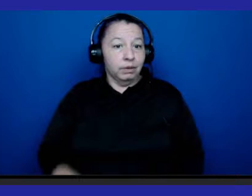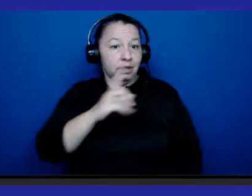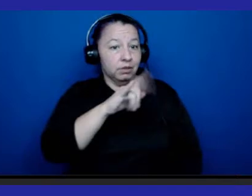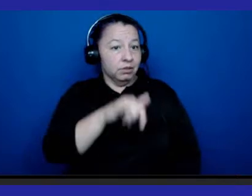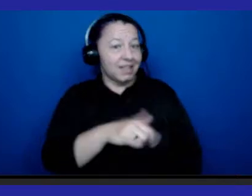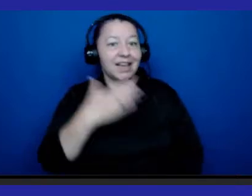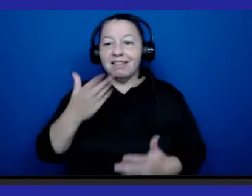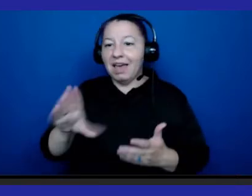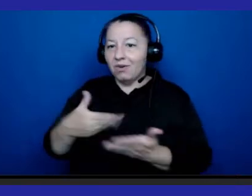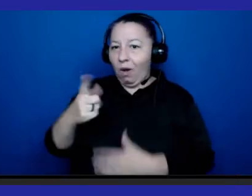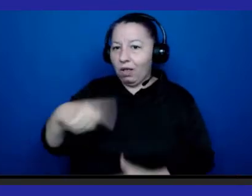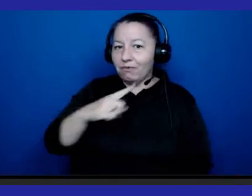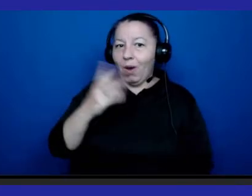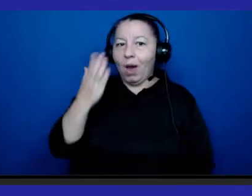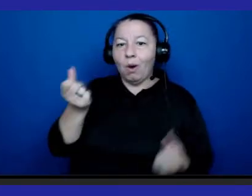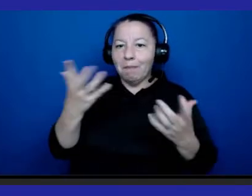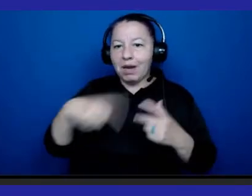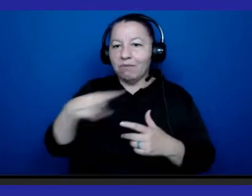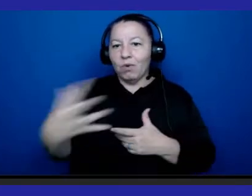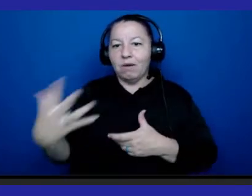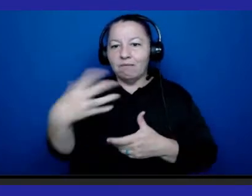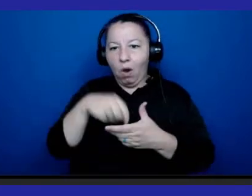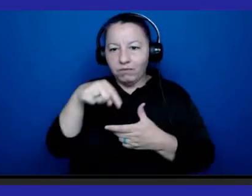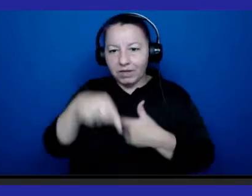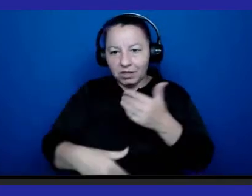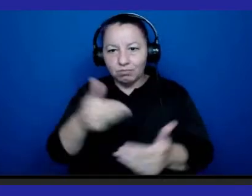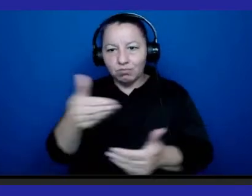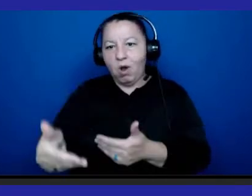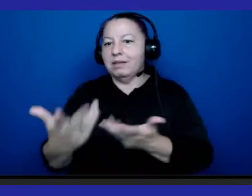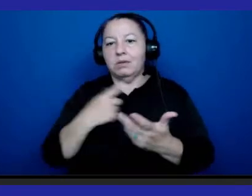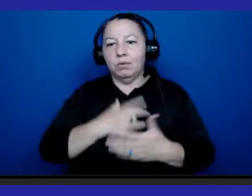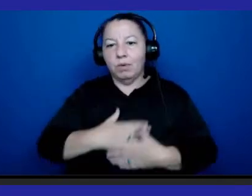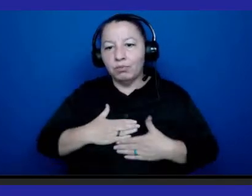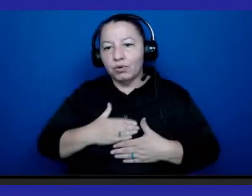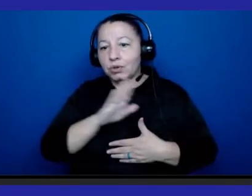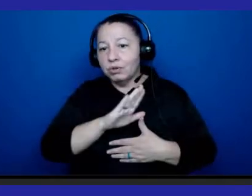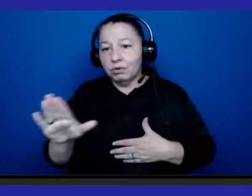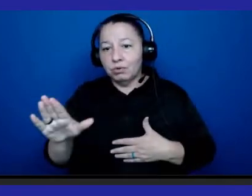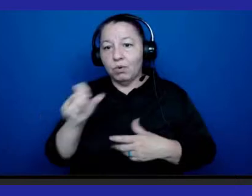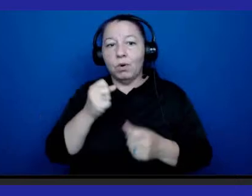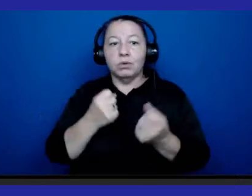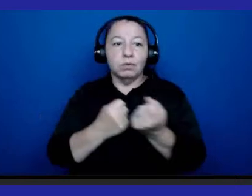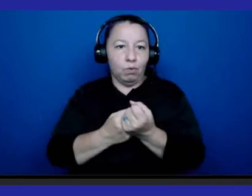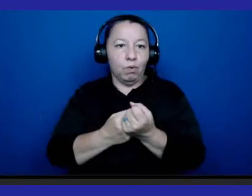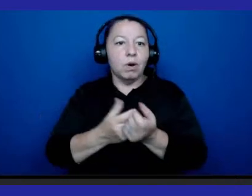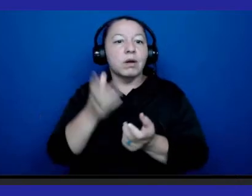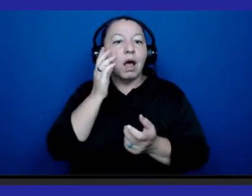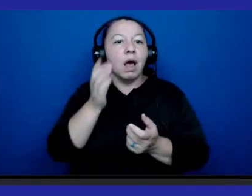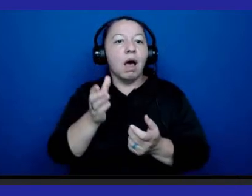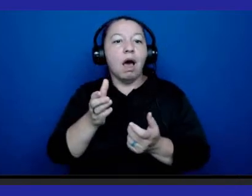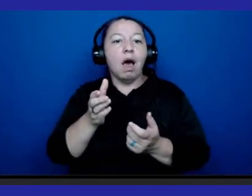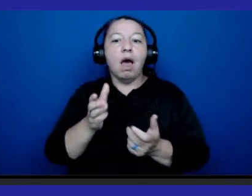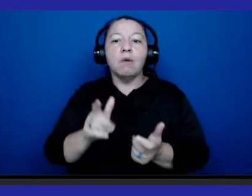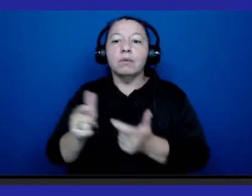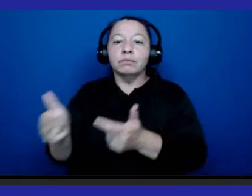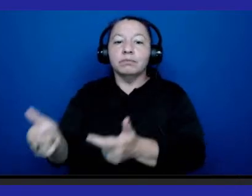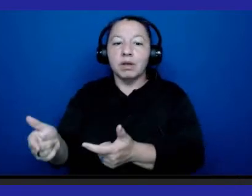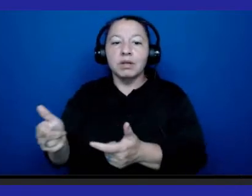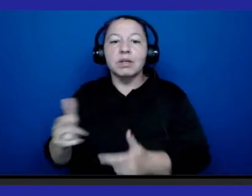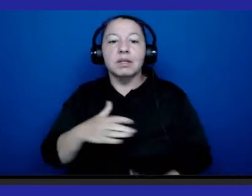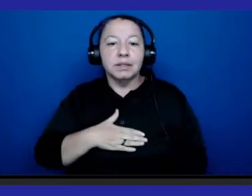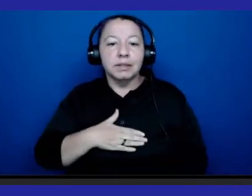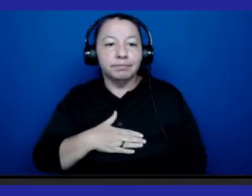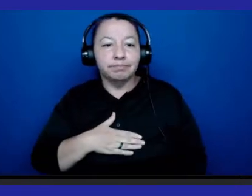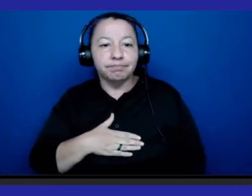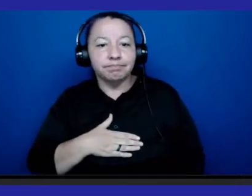have been very involved in this process, and as ever, we appreciate your support. I'm going to turn to my colleague, Okenfe Labardi, our Senior Director of